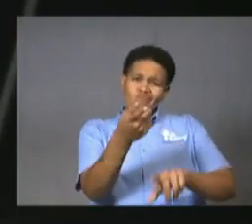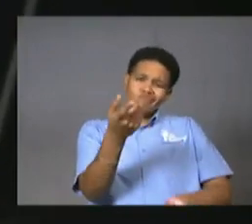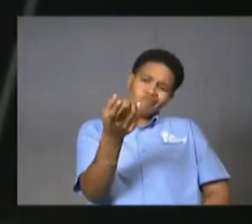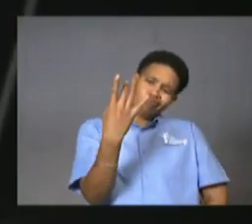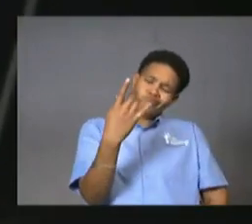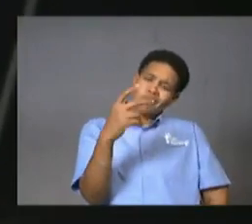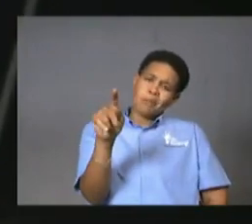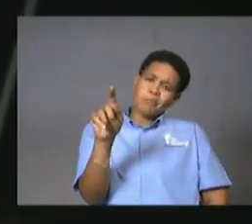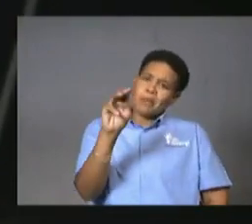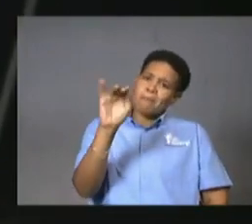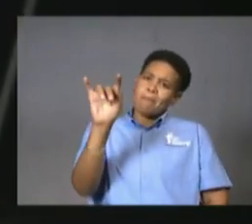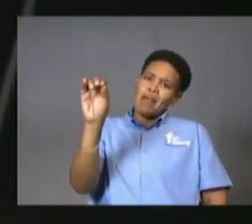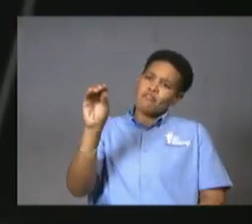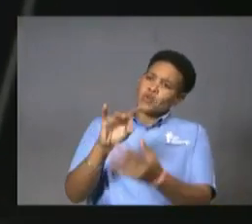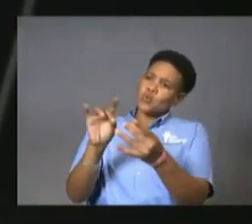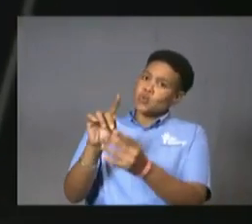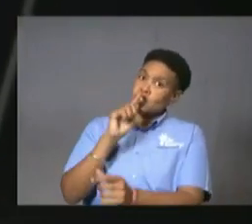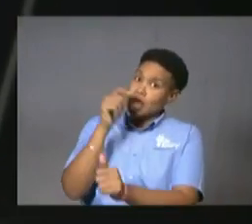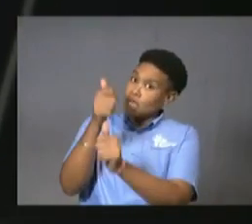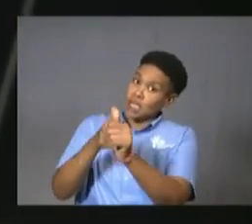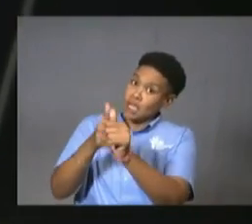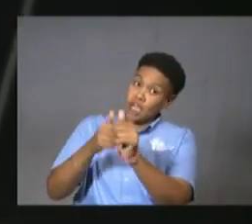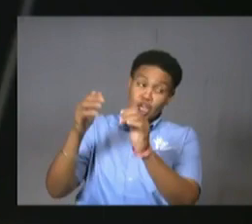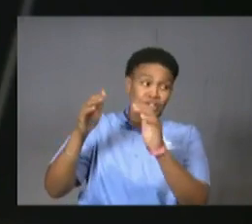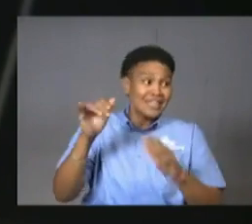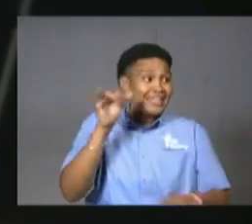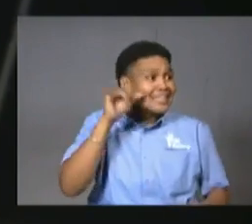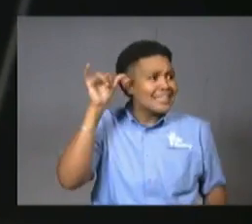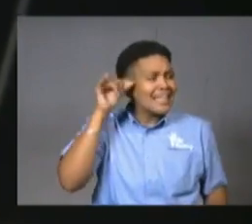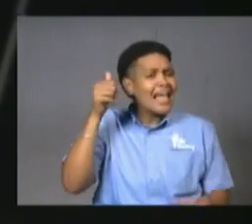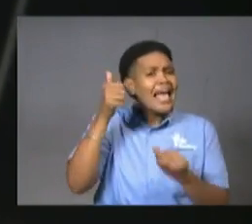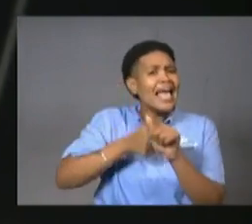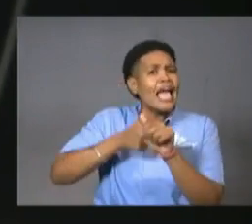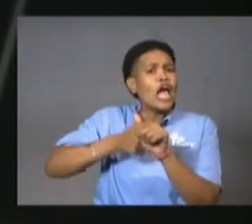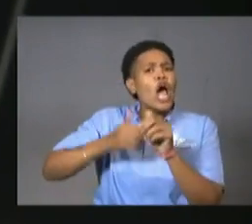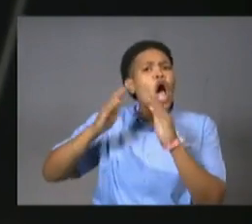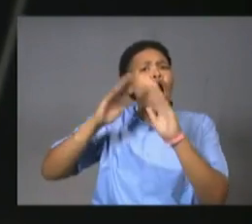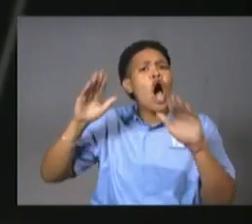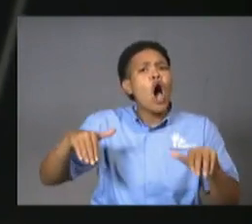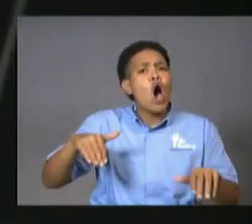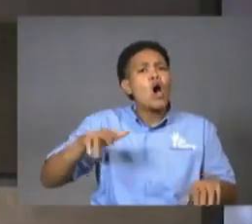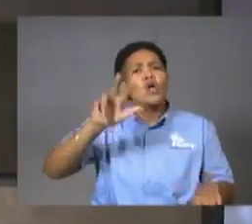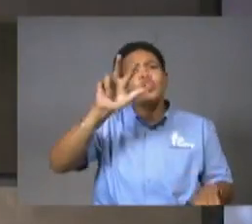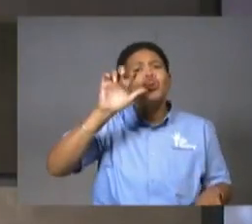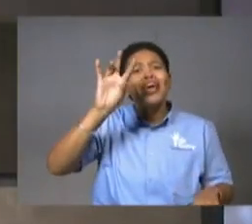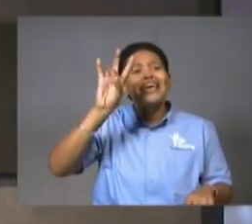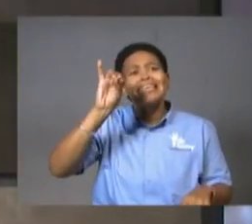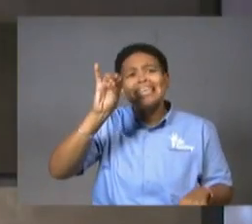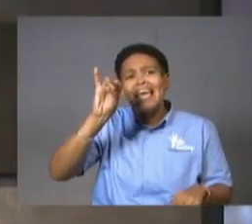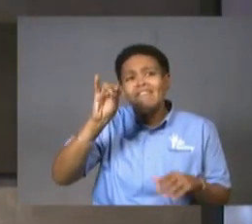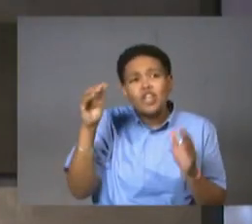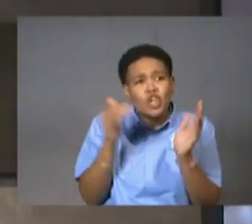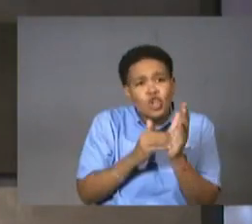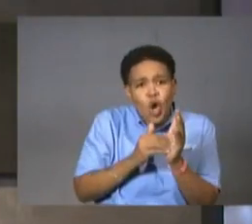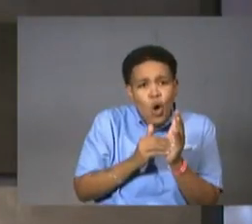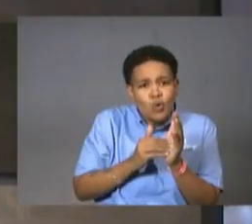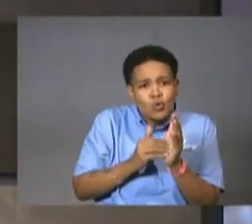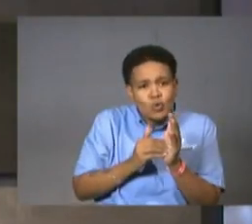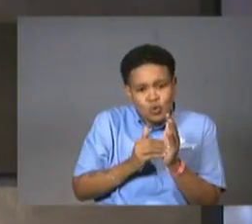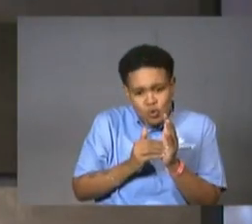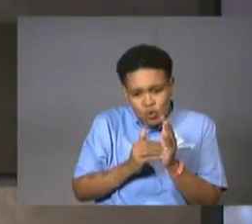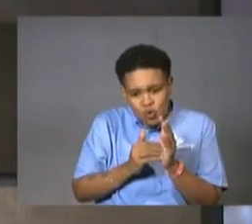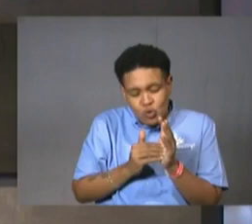giving per household 48,000. Well, yesterday it was per household. Today it's 370,000 households.